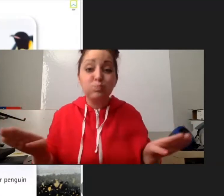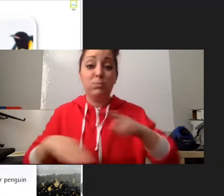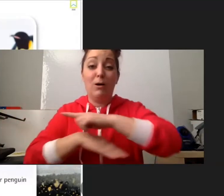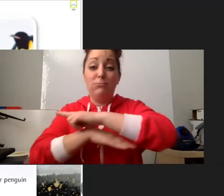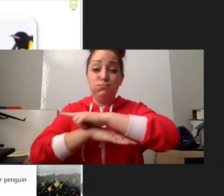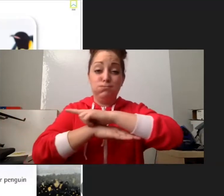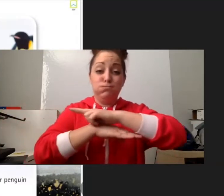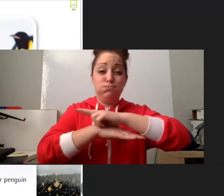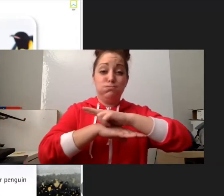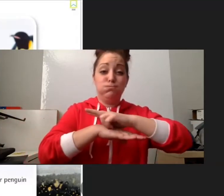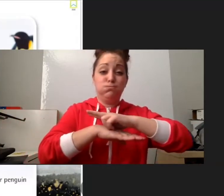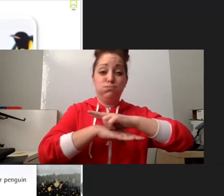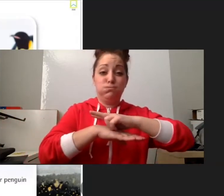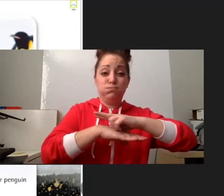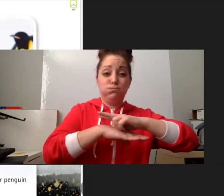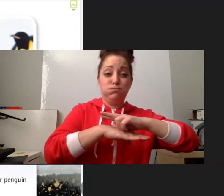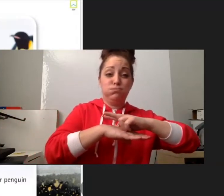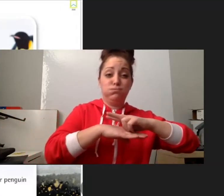and snow.